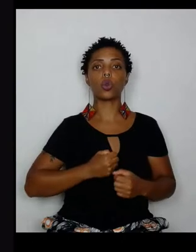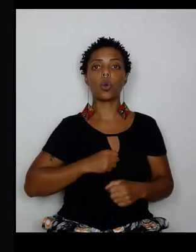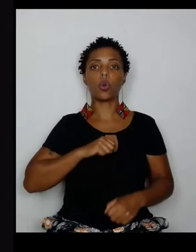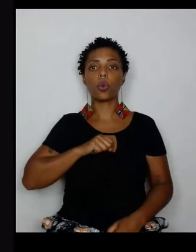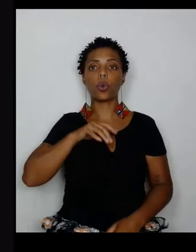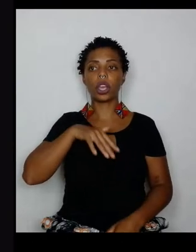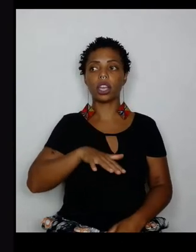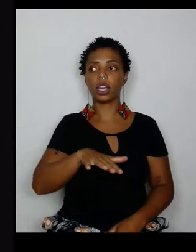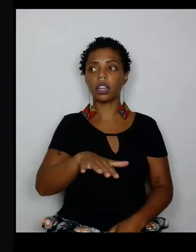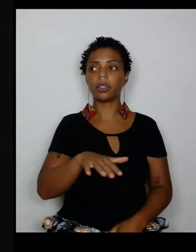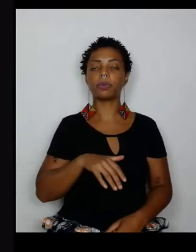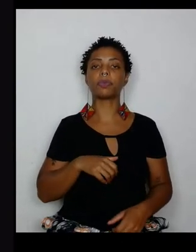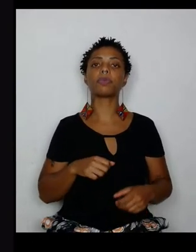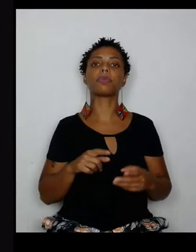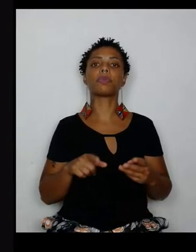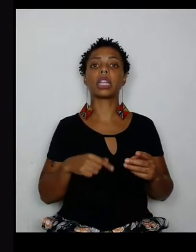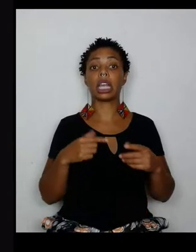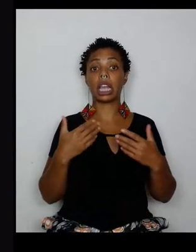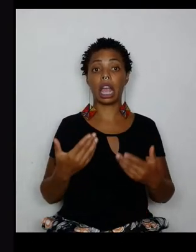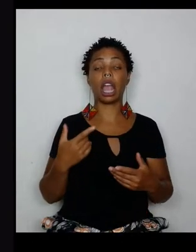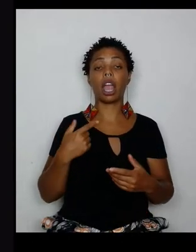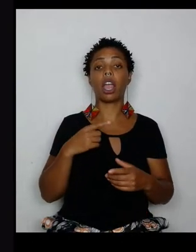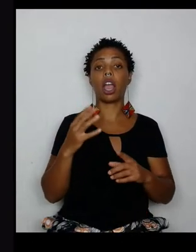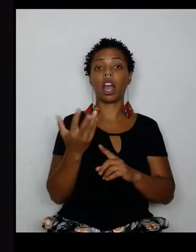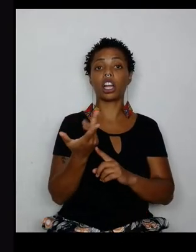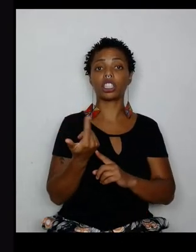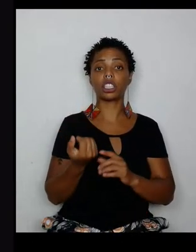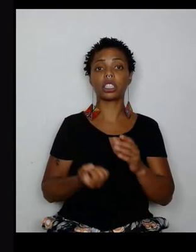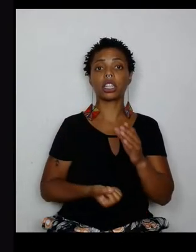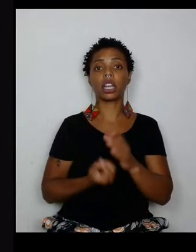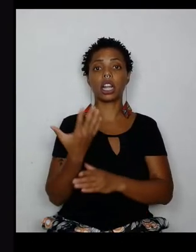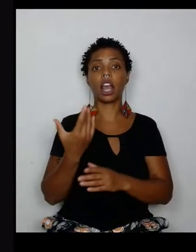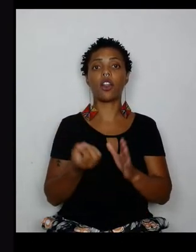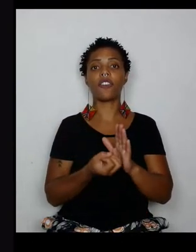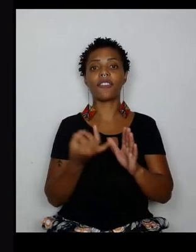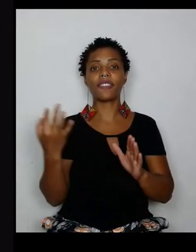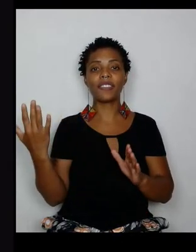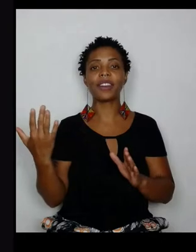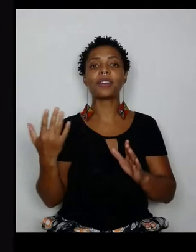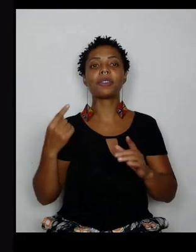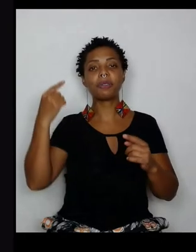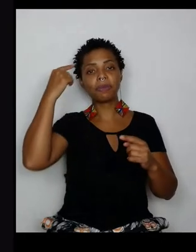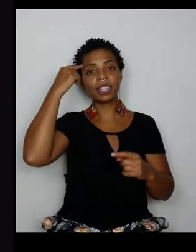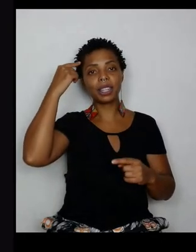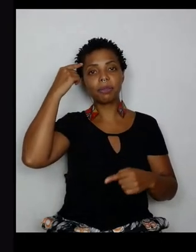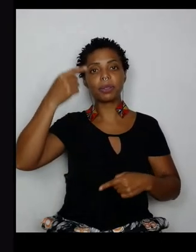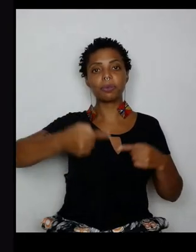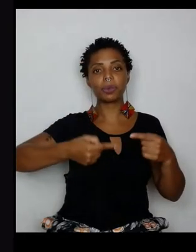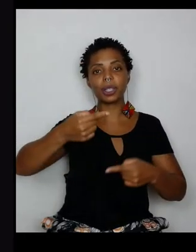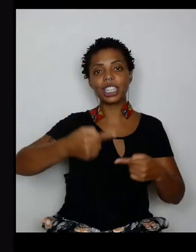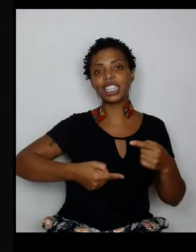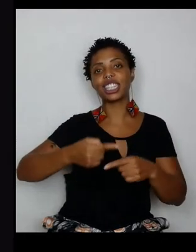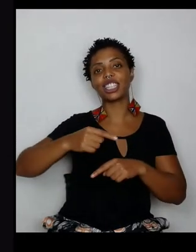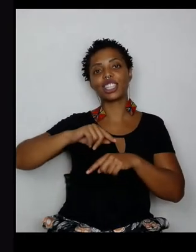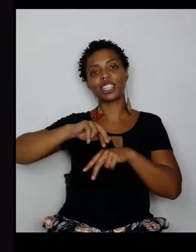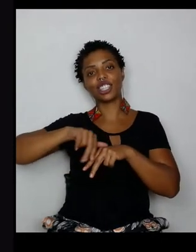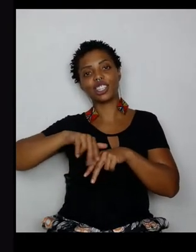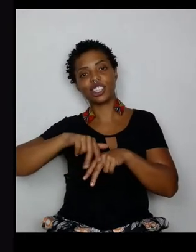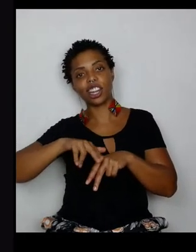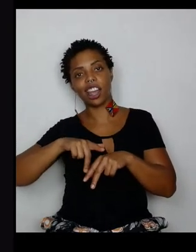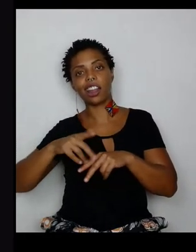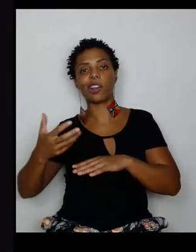concerns relating to agent to gender and identity politics colonialism decolonialism postcolonial